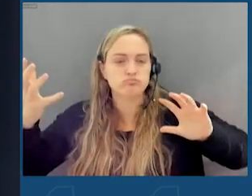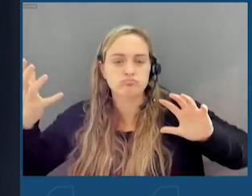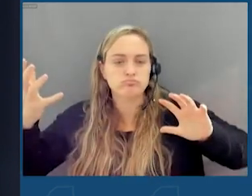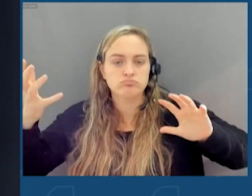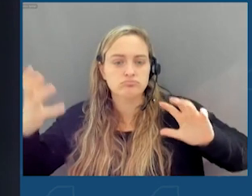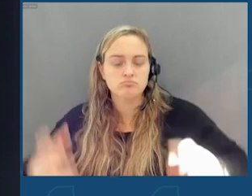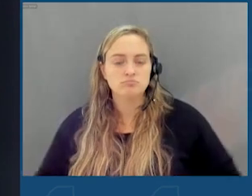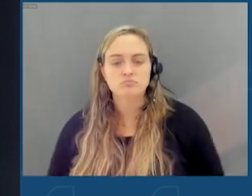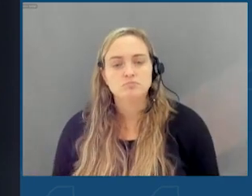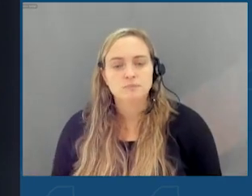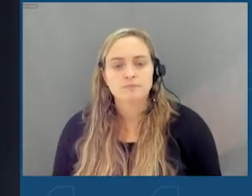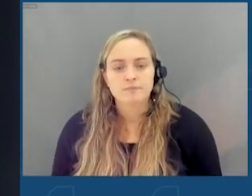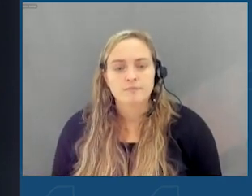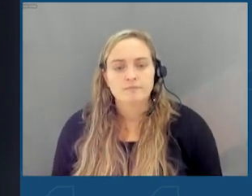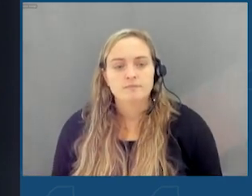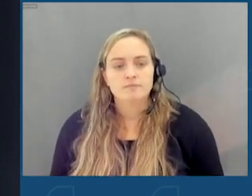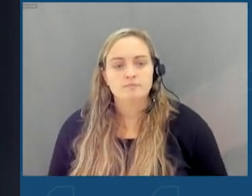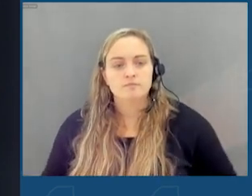of control.